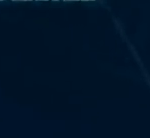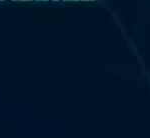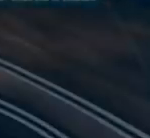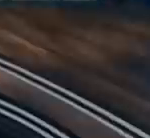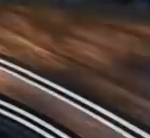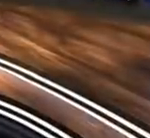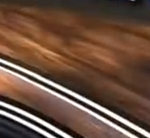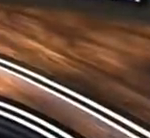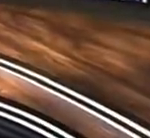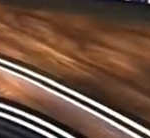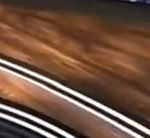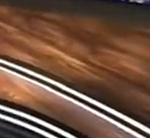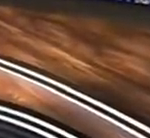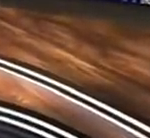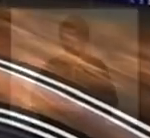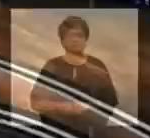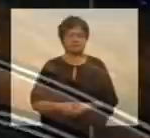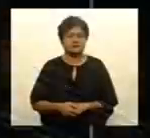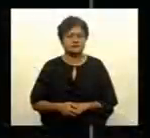Atera Lendua.